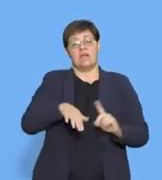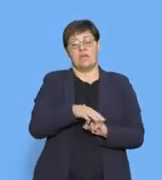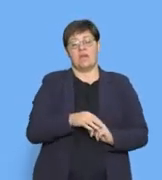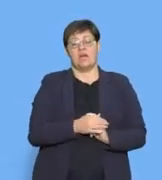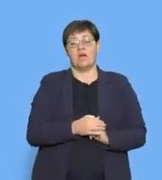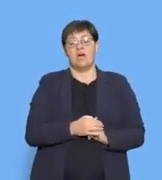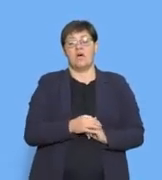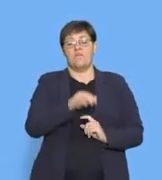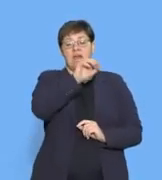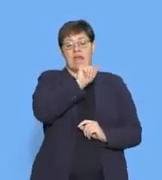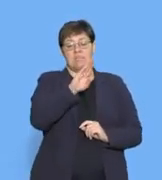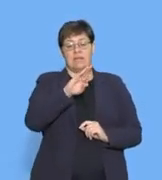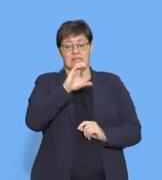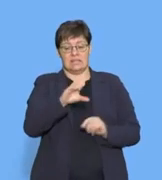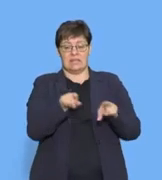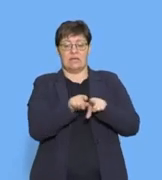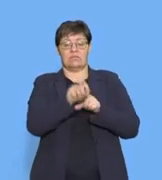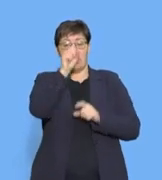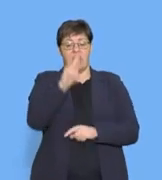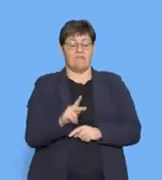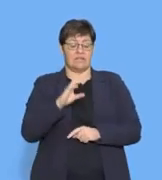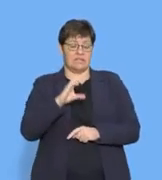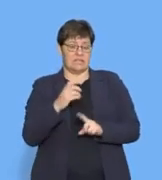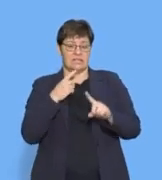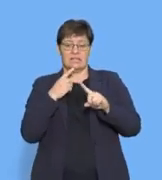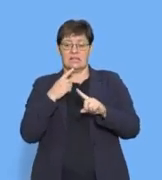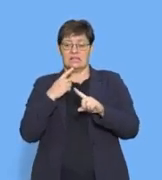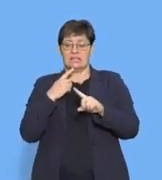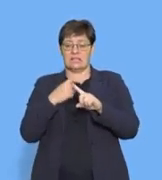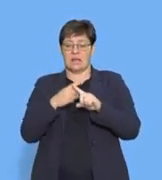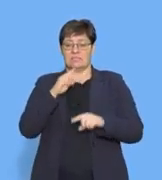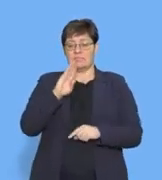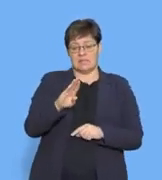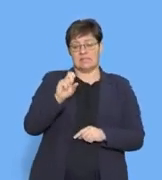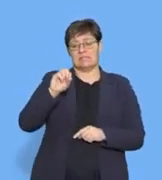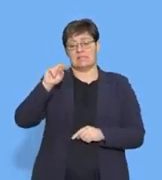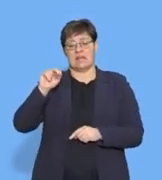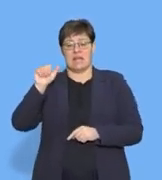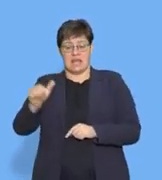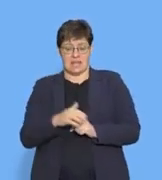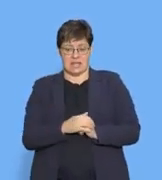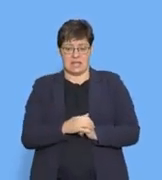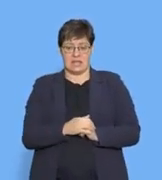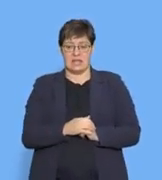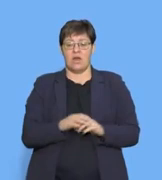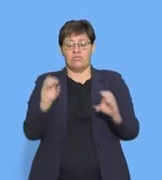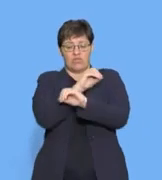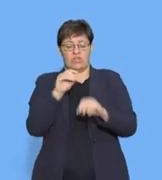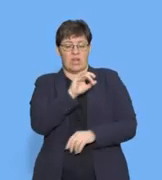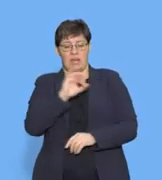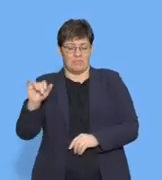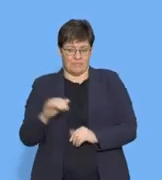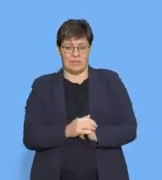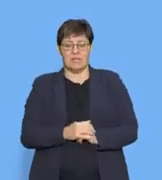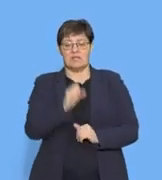here. And so we end up with area of triangle ABC is equal to half CB sine A.